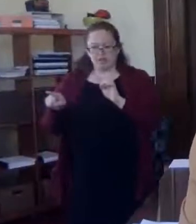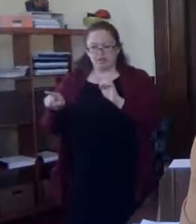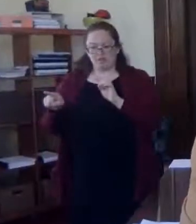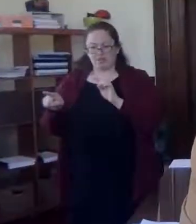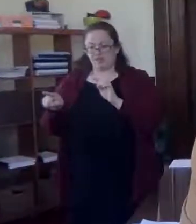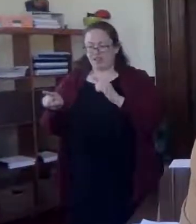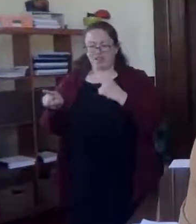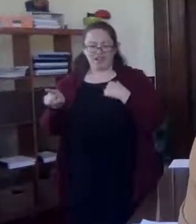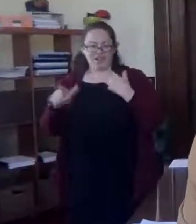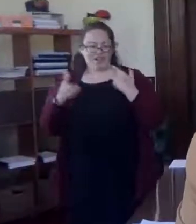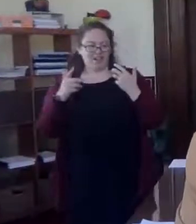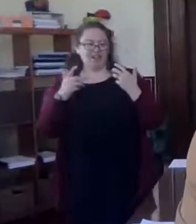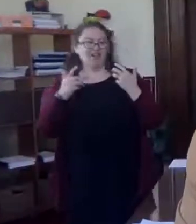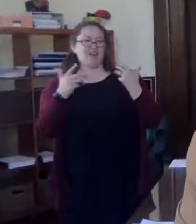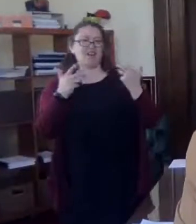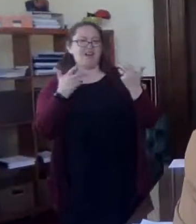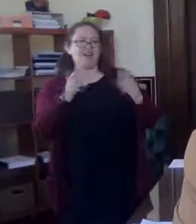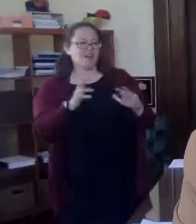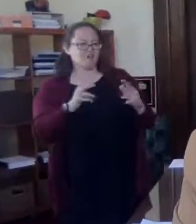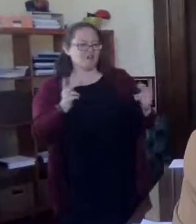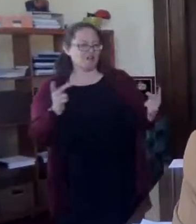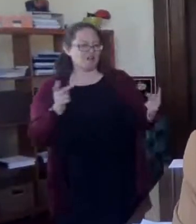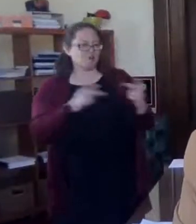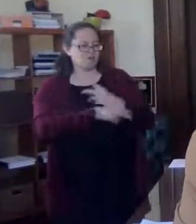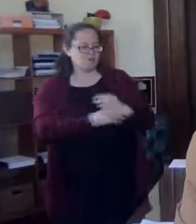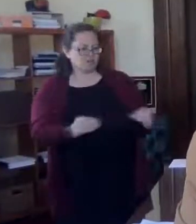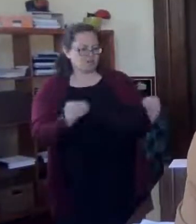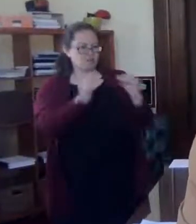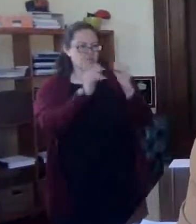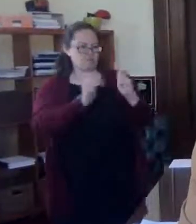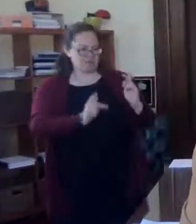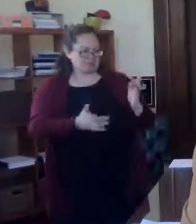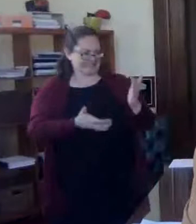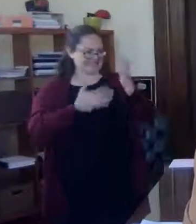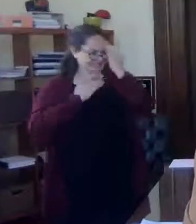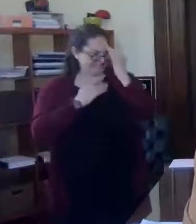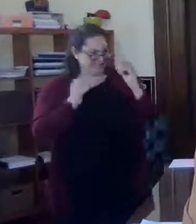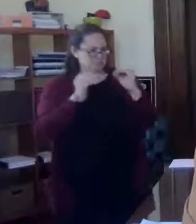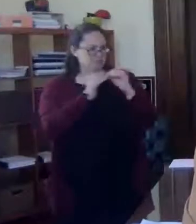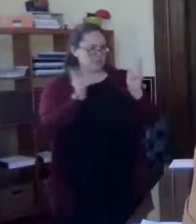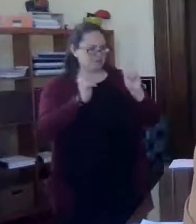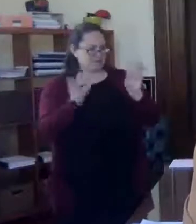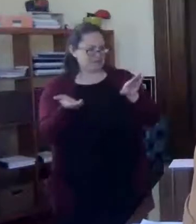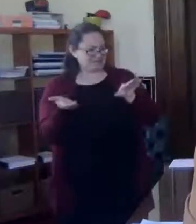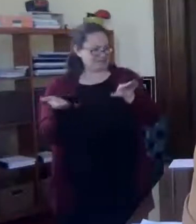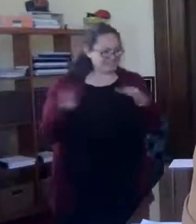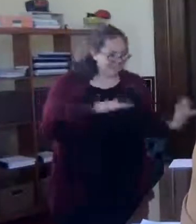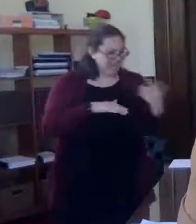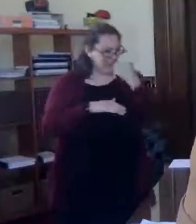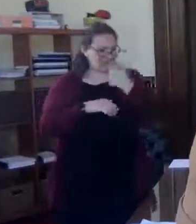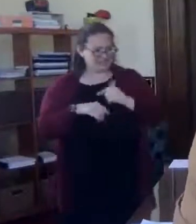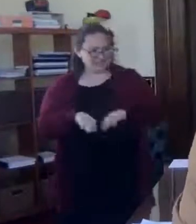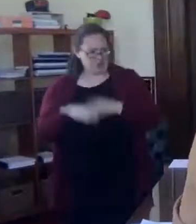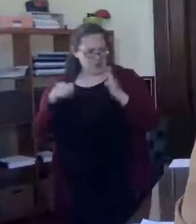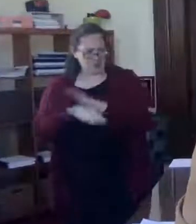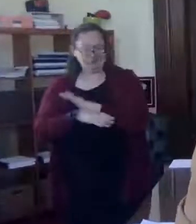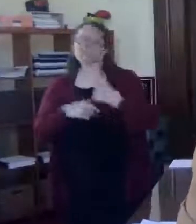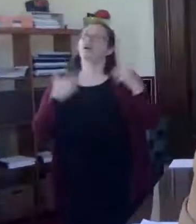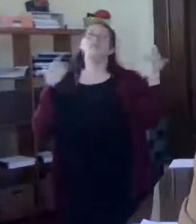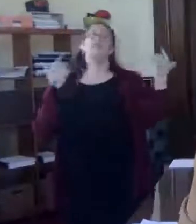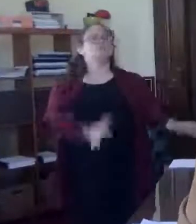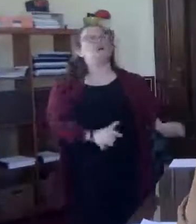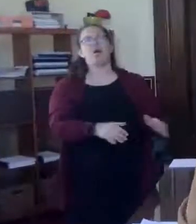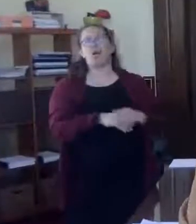of a lot more people becoming ill or a lot more people dying. And so that's why we have